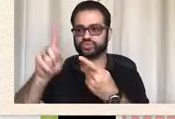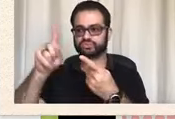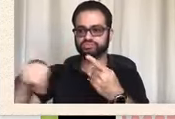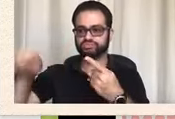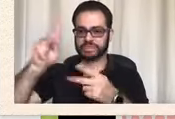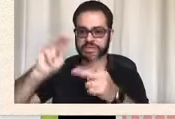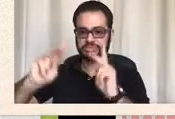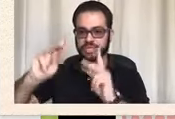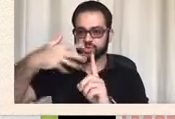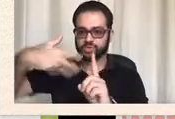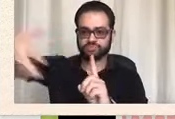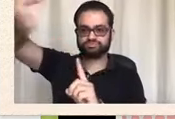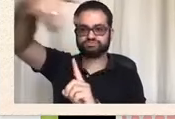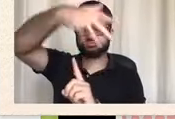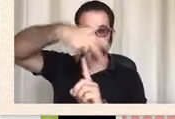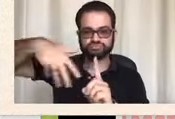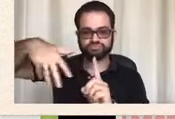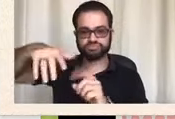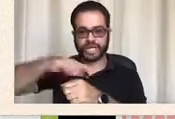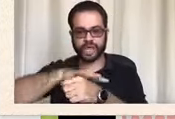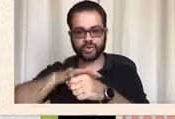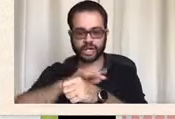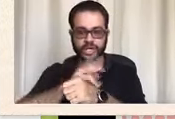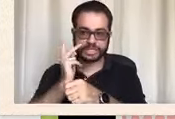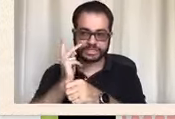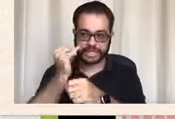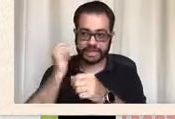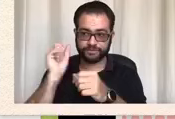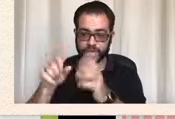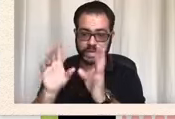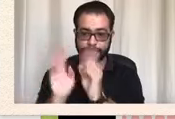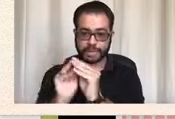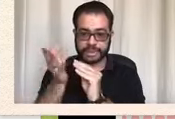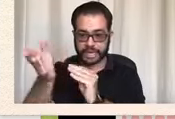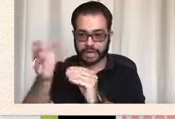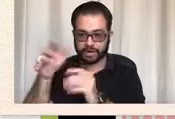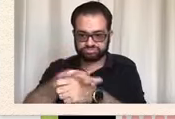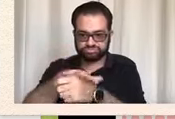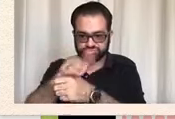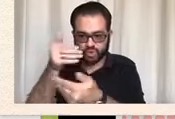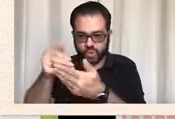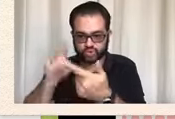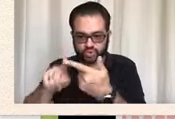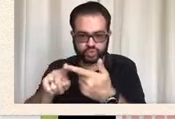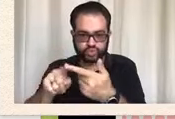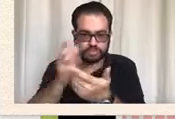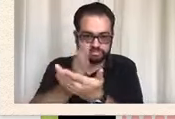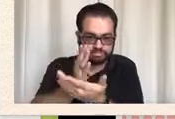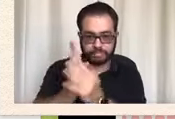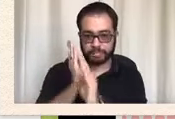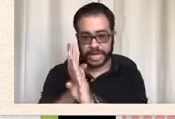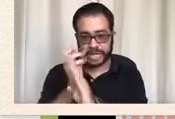if we could meet there and if they would donate the space for us to meet there.